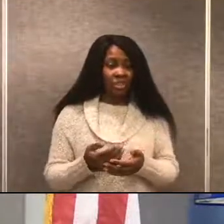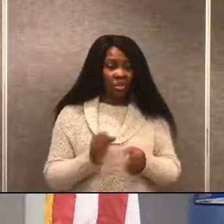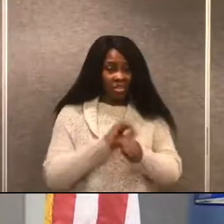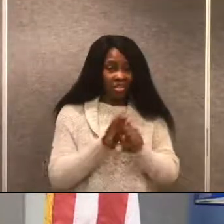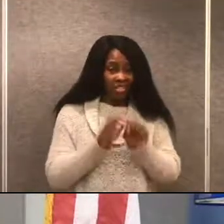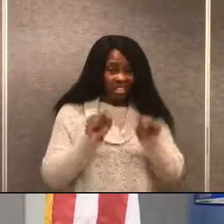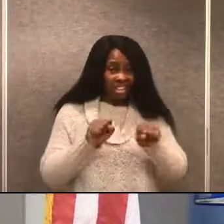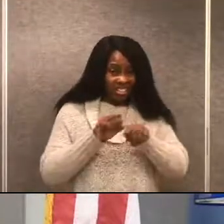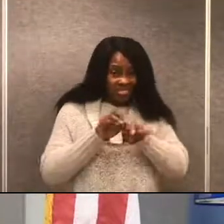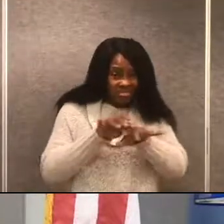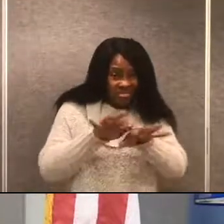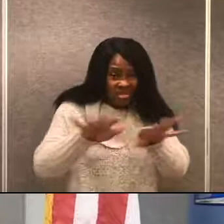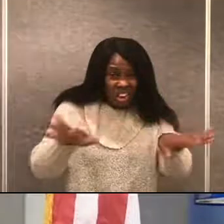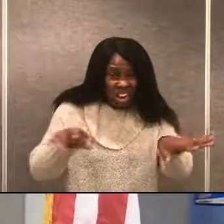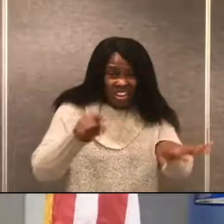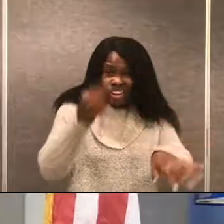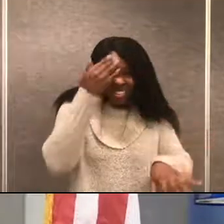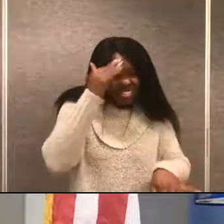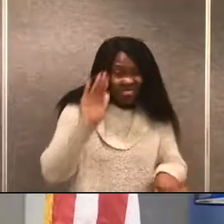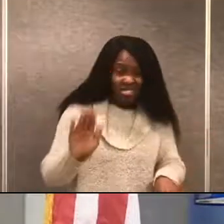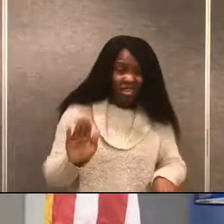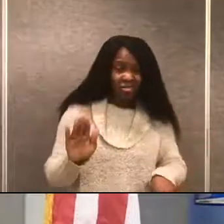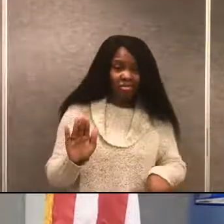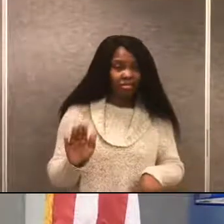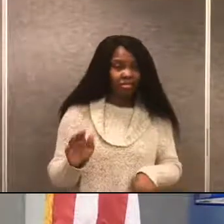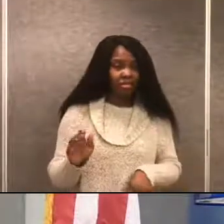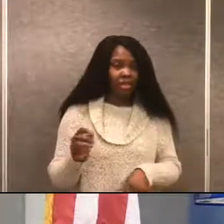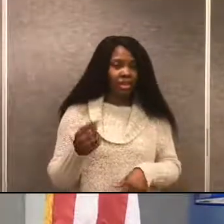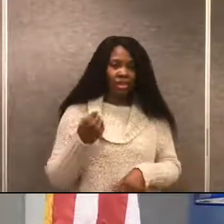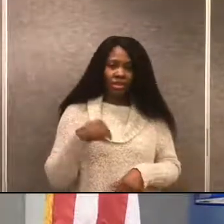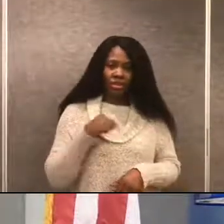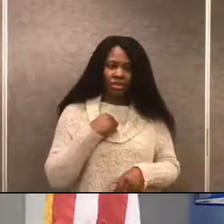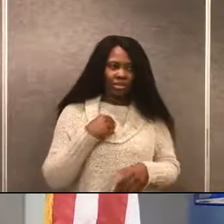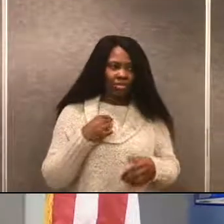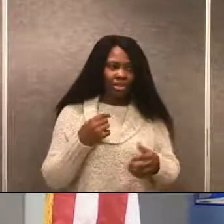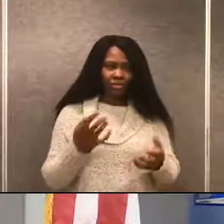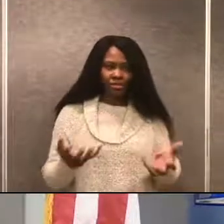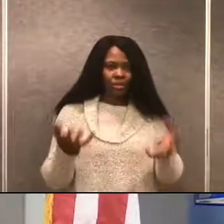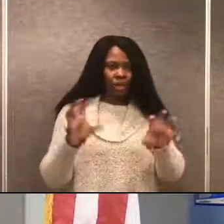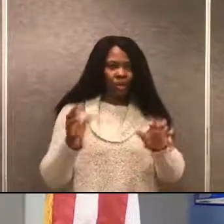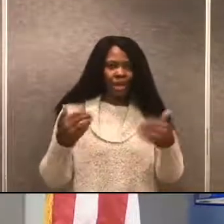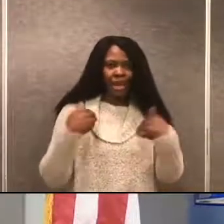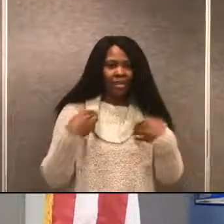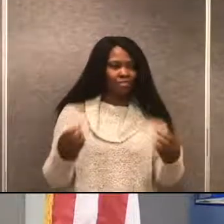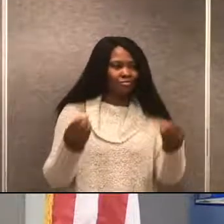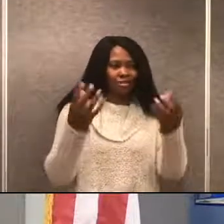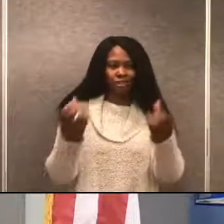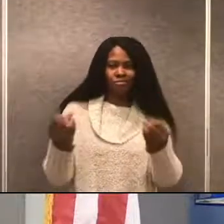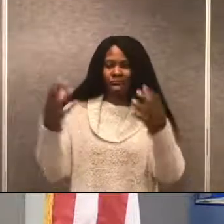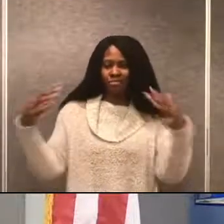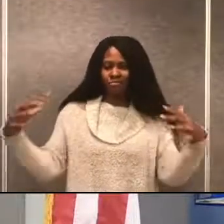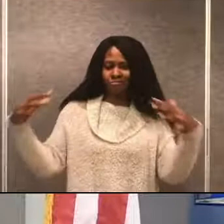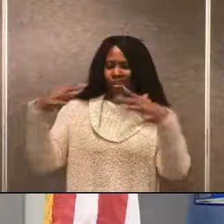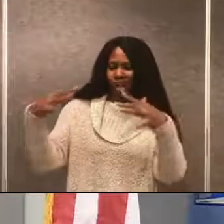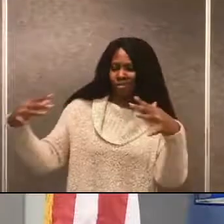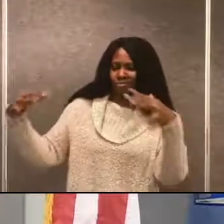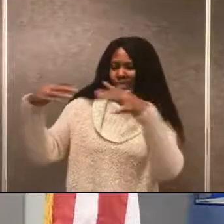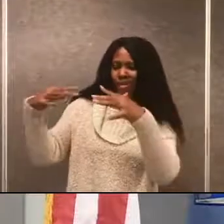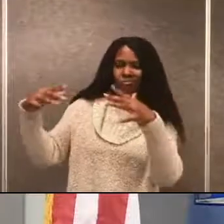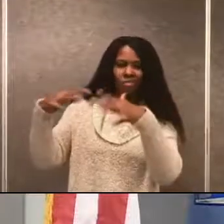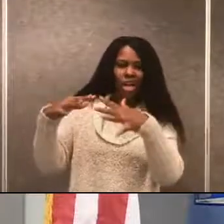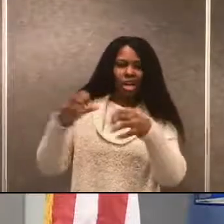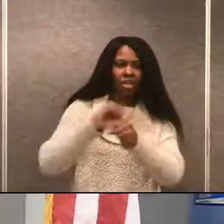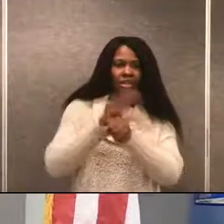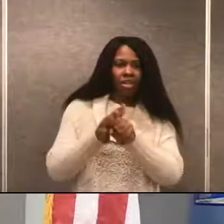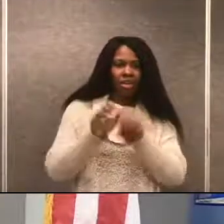among individuals and you won't even know it. So we don't want there to be multiple gatherings or multiple events where the virus can spread from